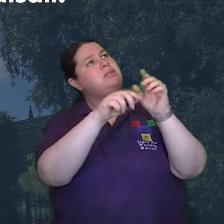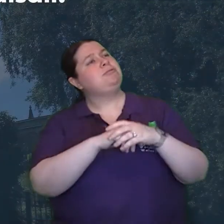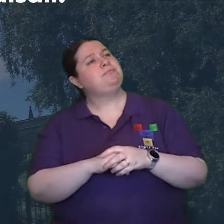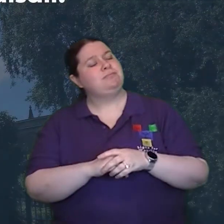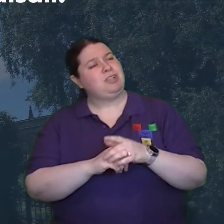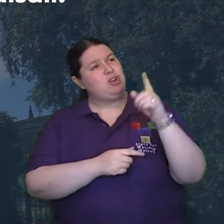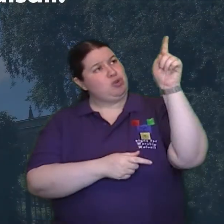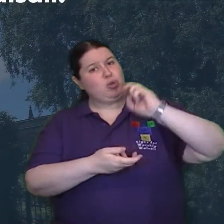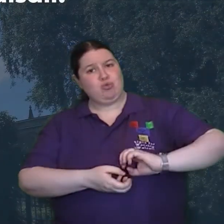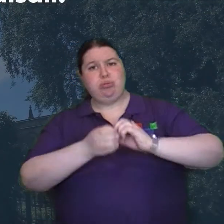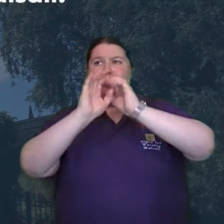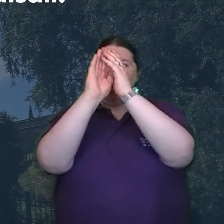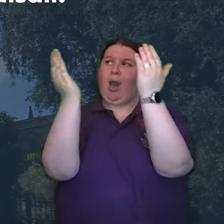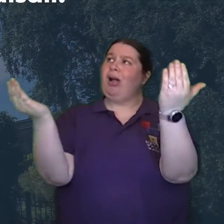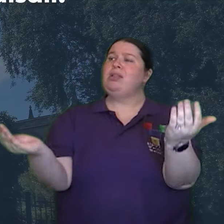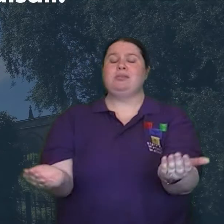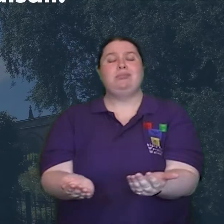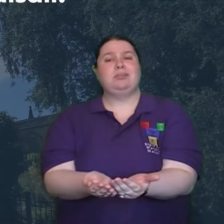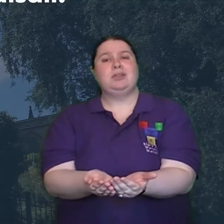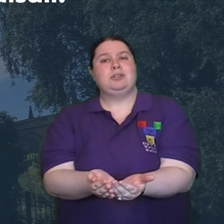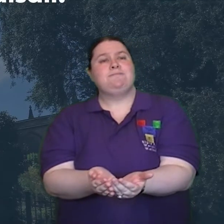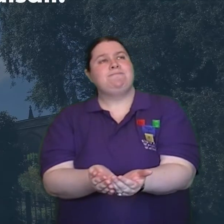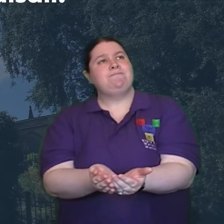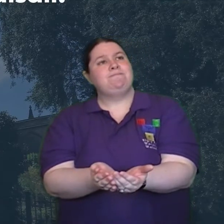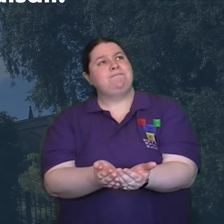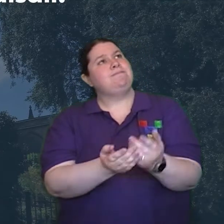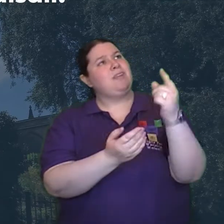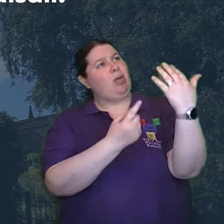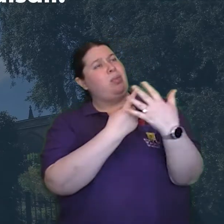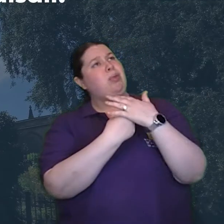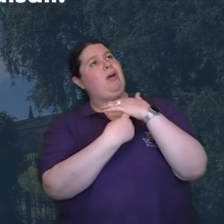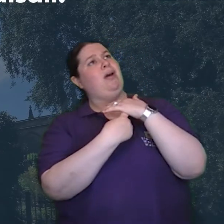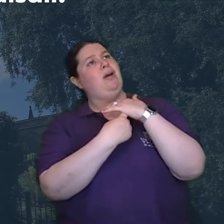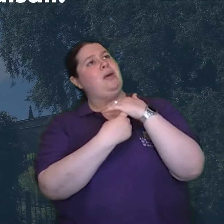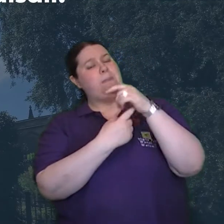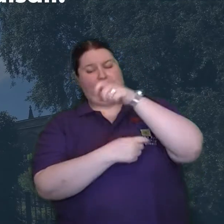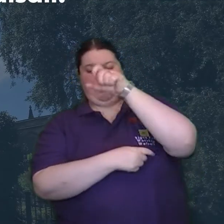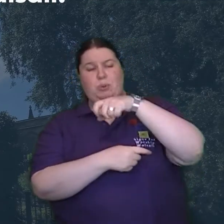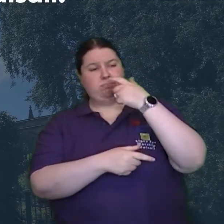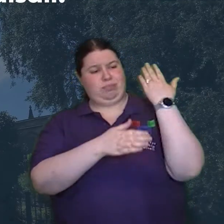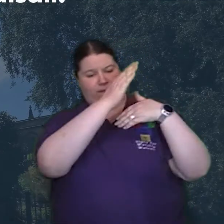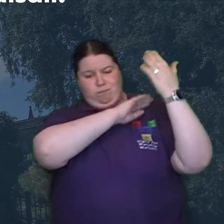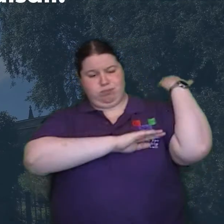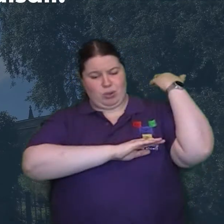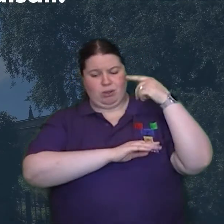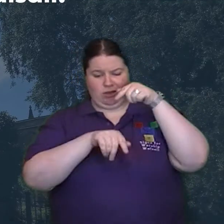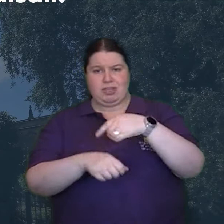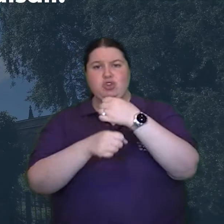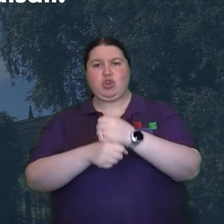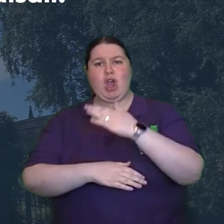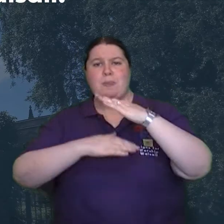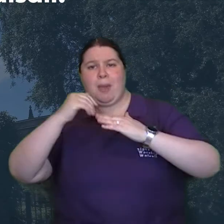Father God, who set the world in motion, you inspired our